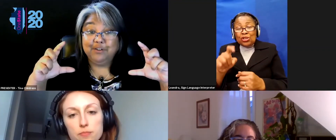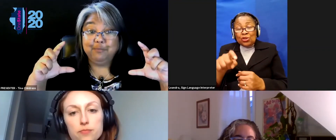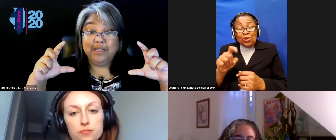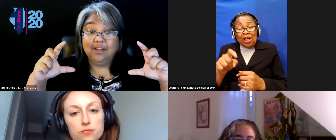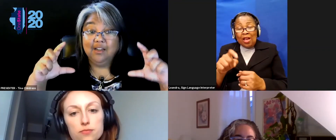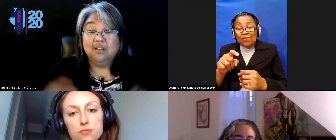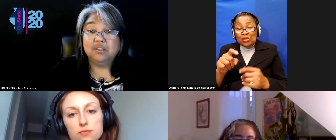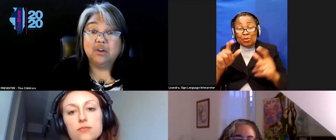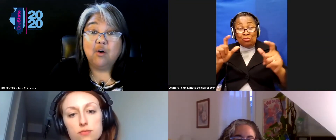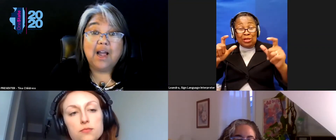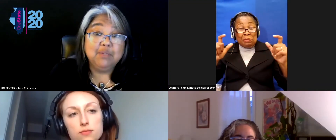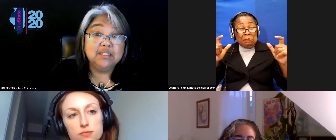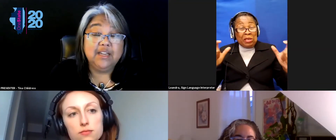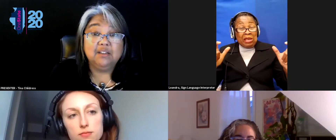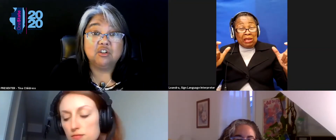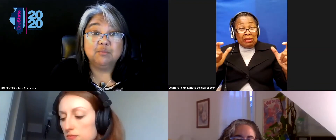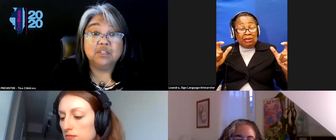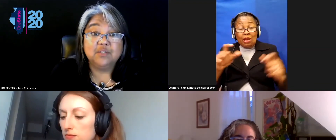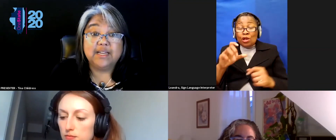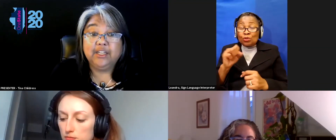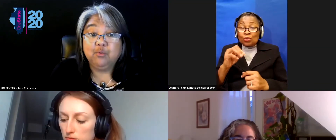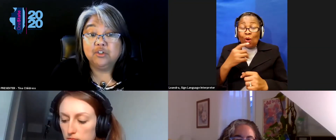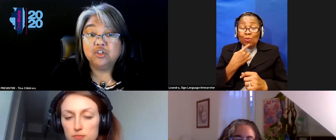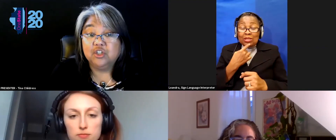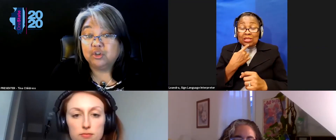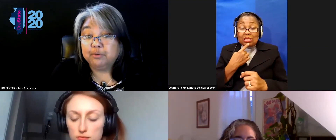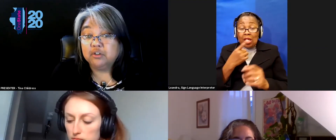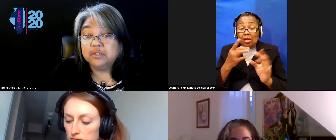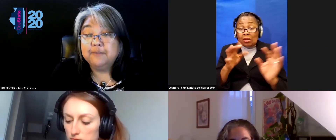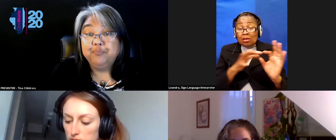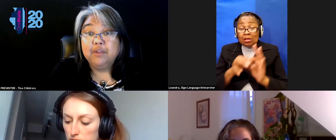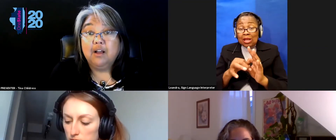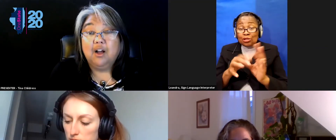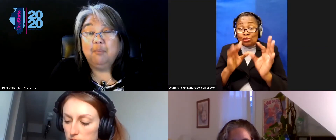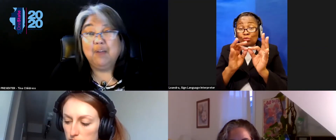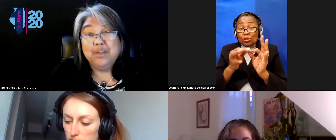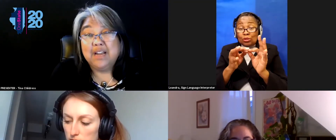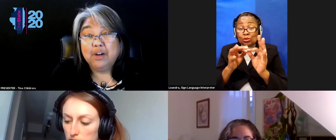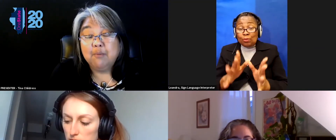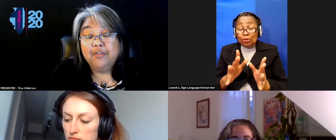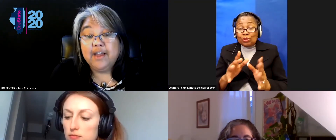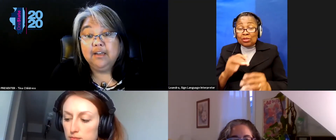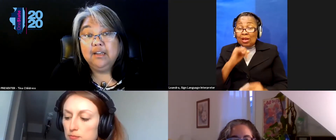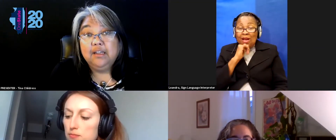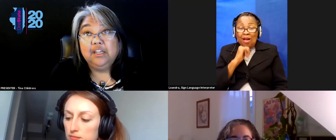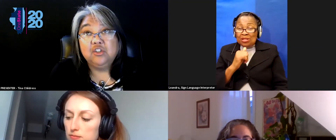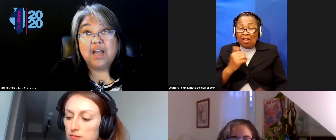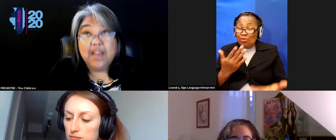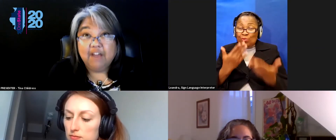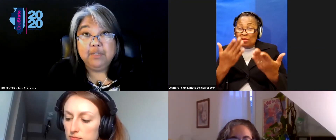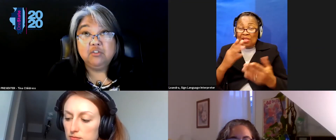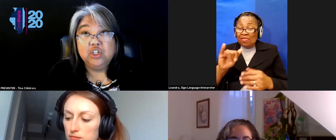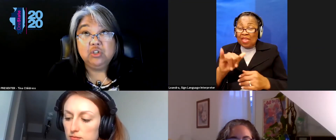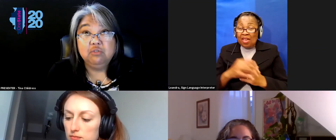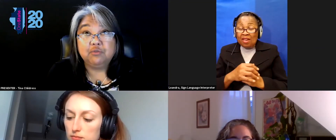be kind of big. So I would say in terms of sign language interpreters, I would not recommend that. And I